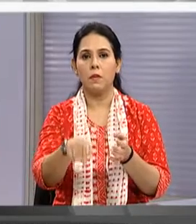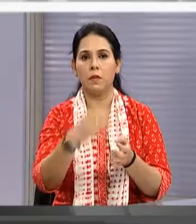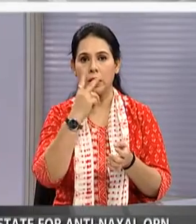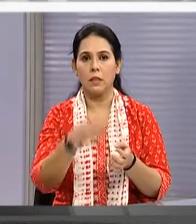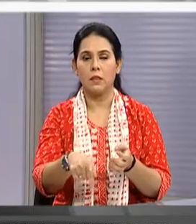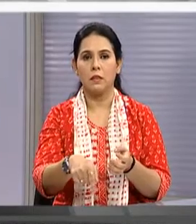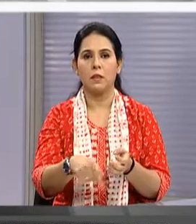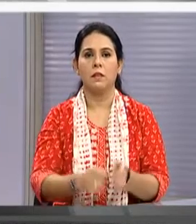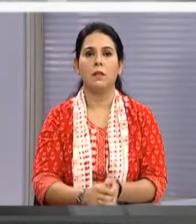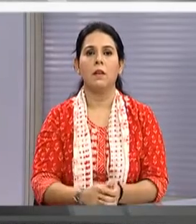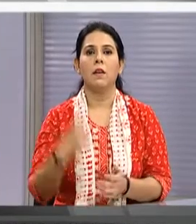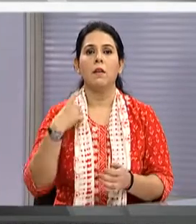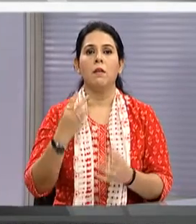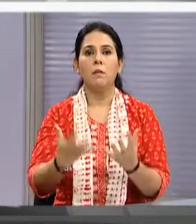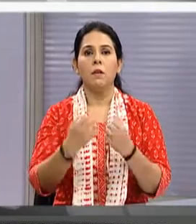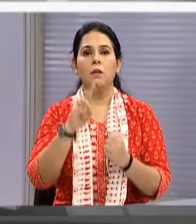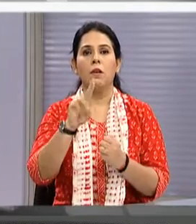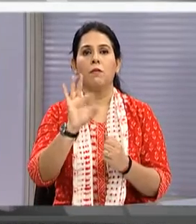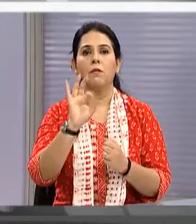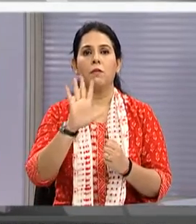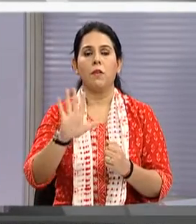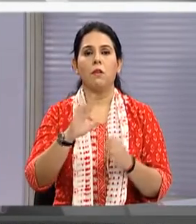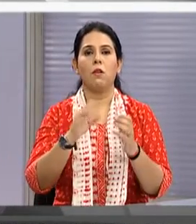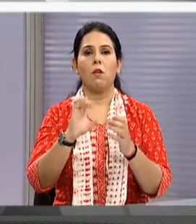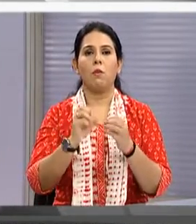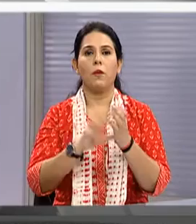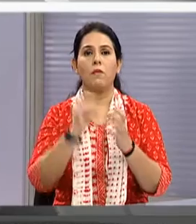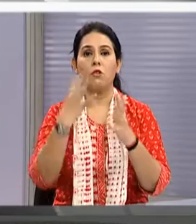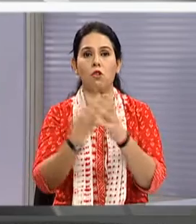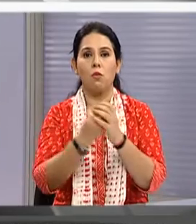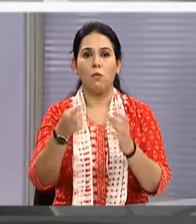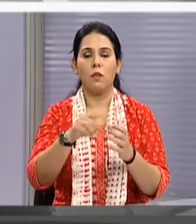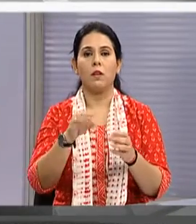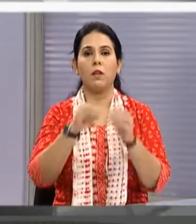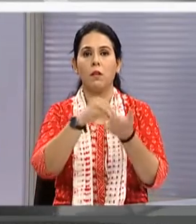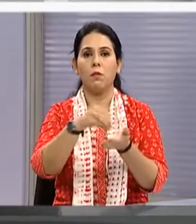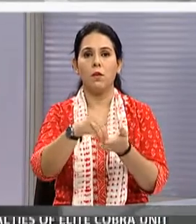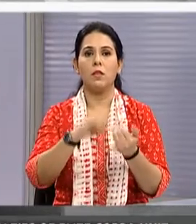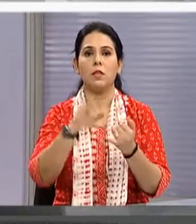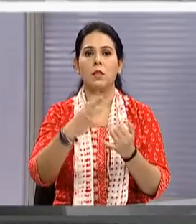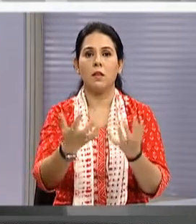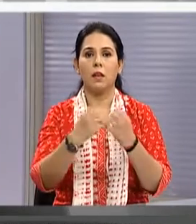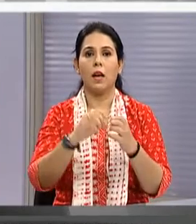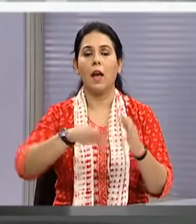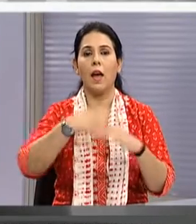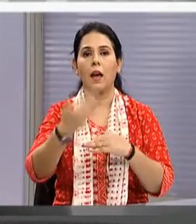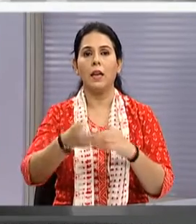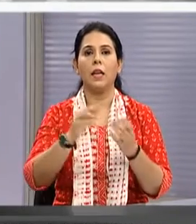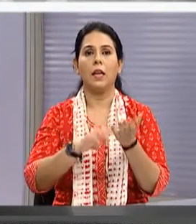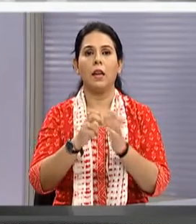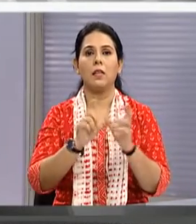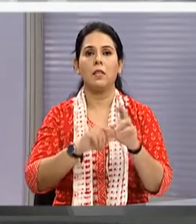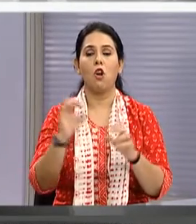the site. The jawans belonged to the 205th Cobra Battalion and were deployed in the state for conducting